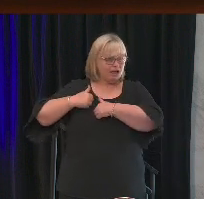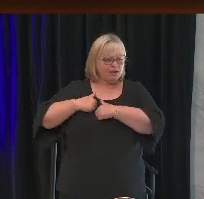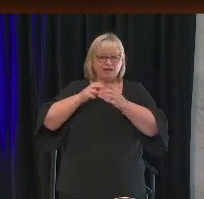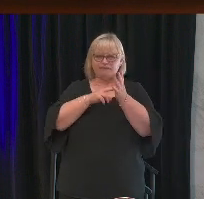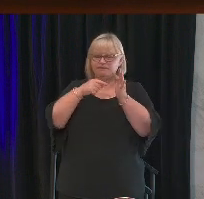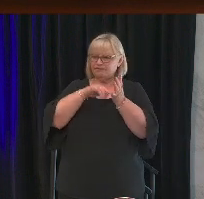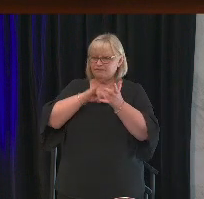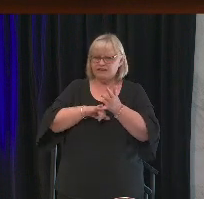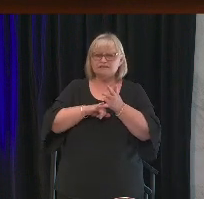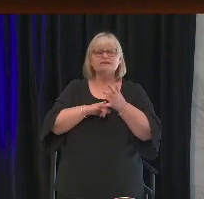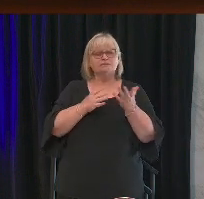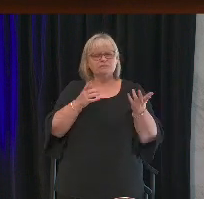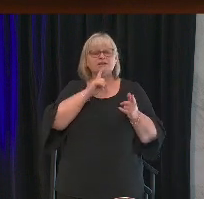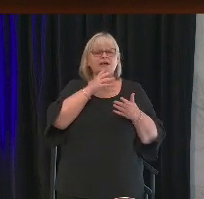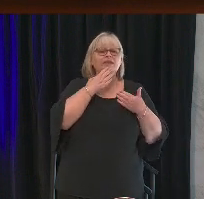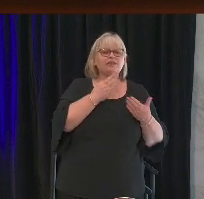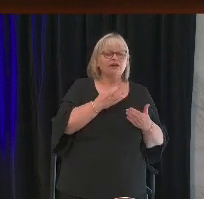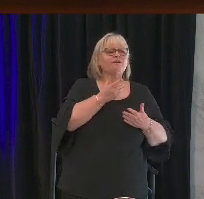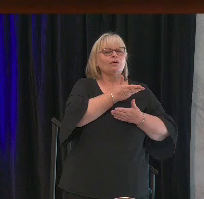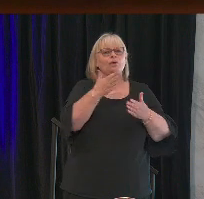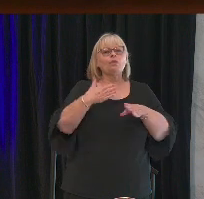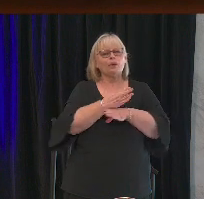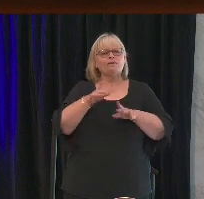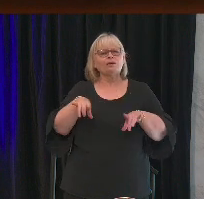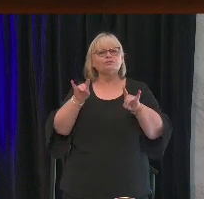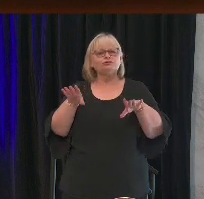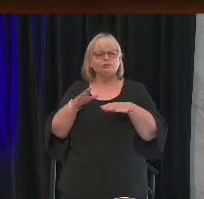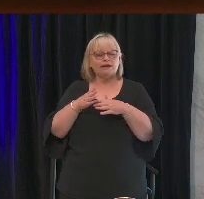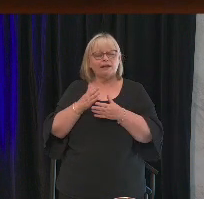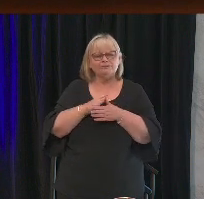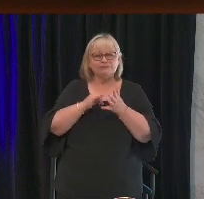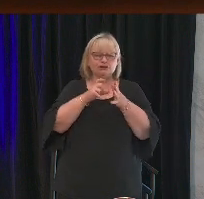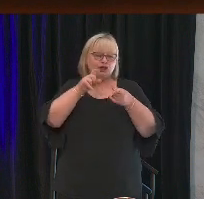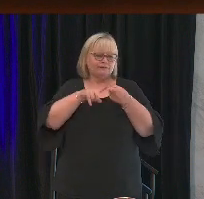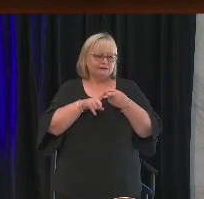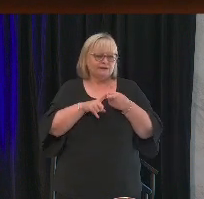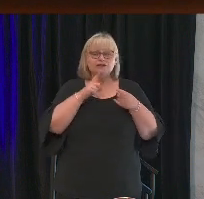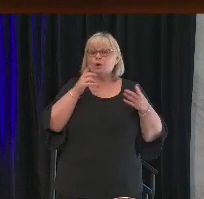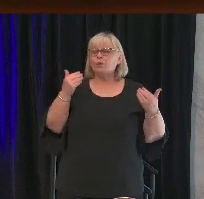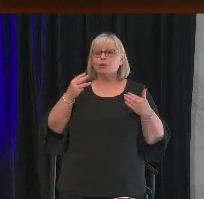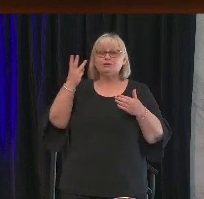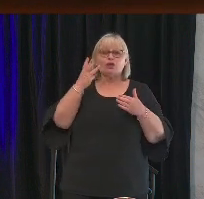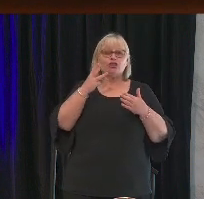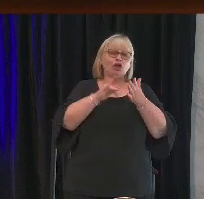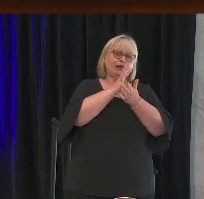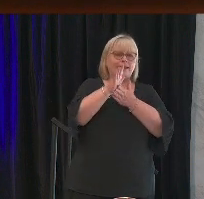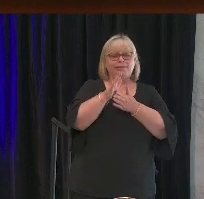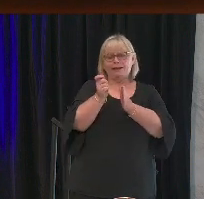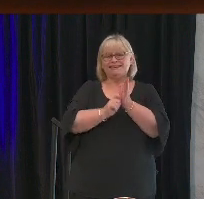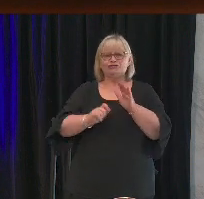this broadcast, and thank you sincerely for your service to our nation. So welcome to the 13th Prime Minister's Literary